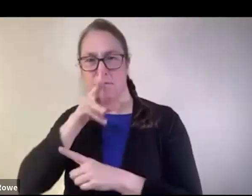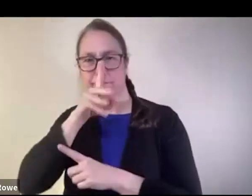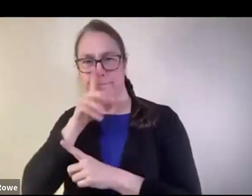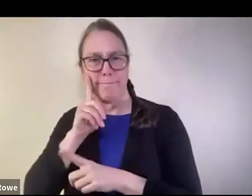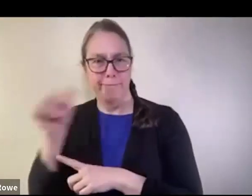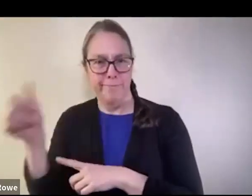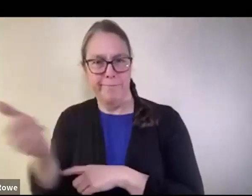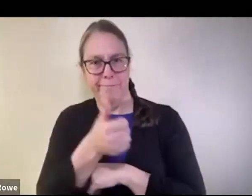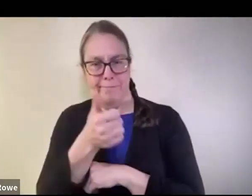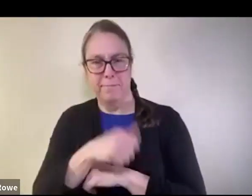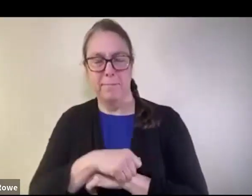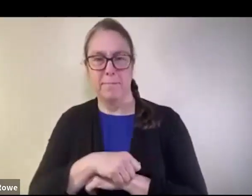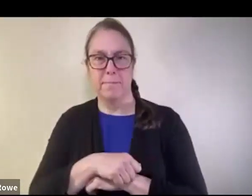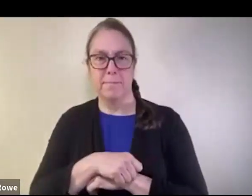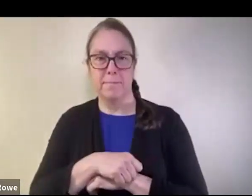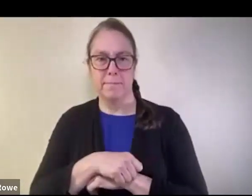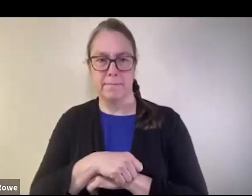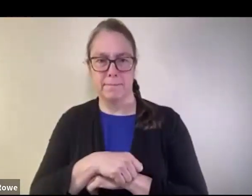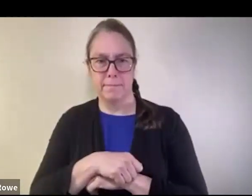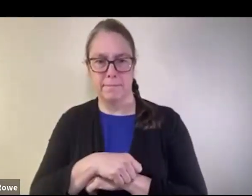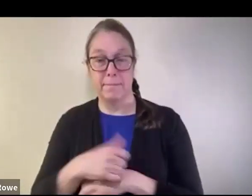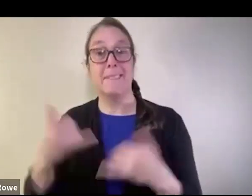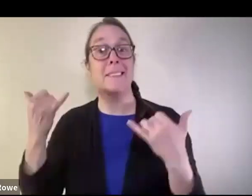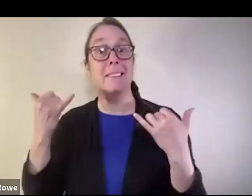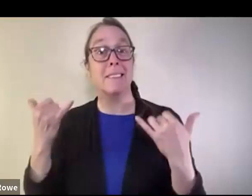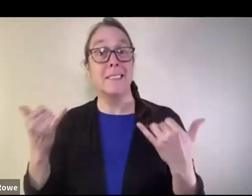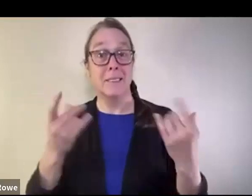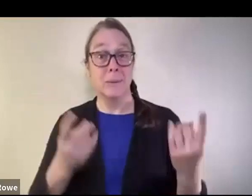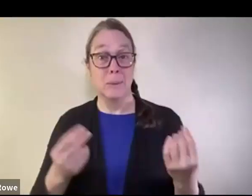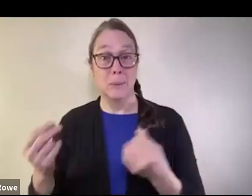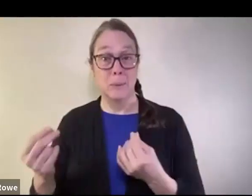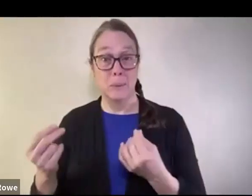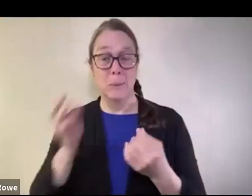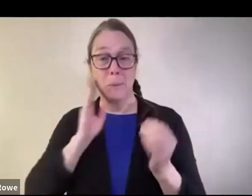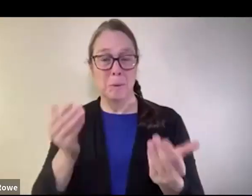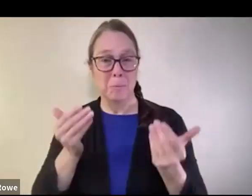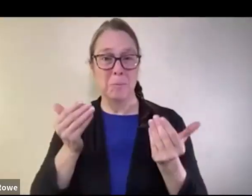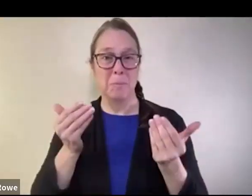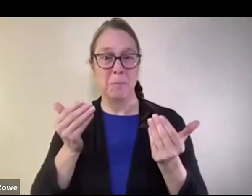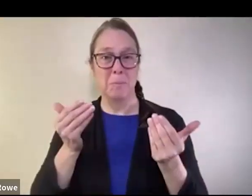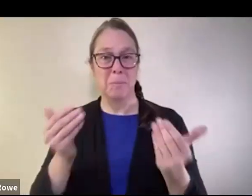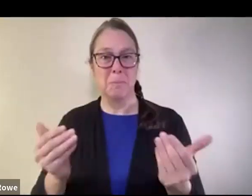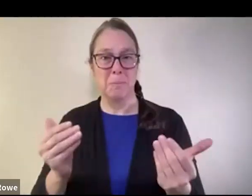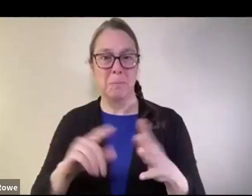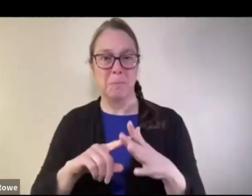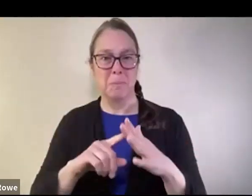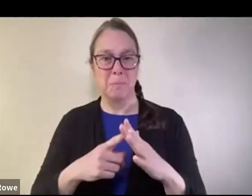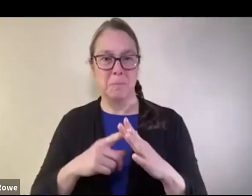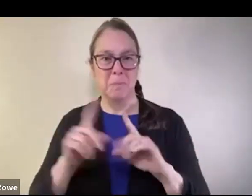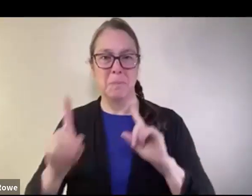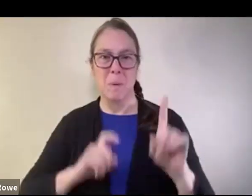audio. So with that being said, we are going to go straight into our questions.